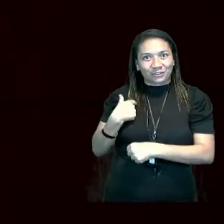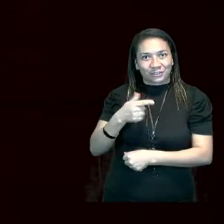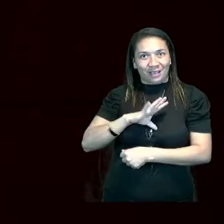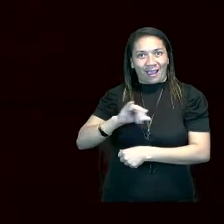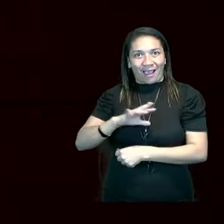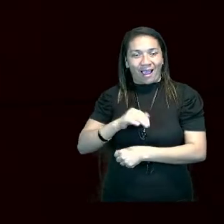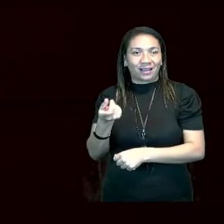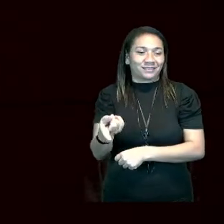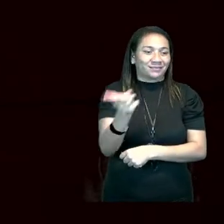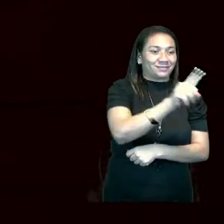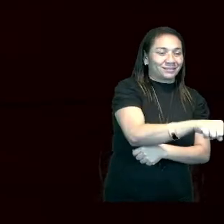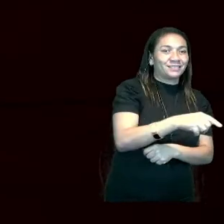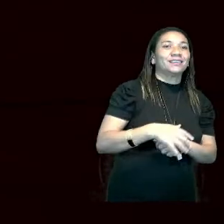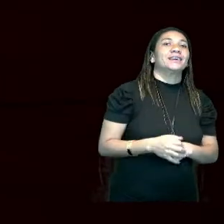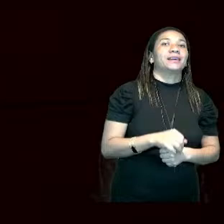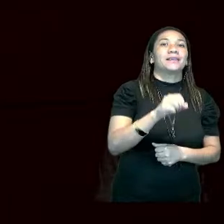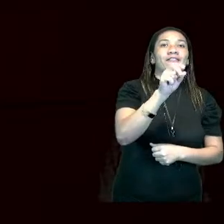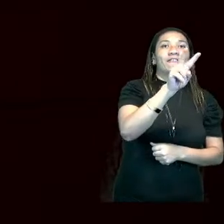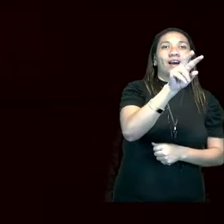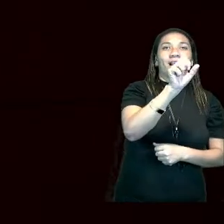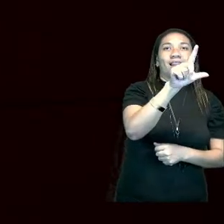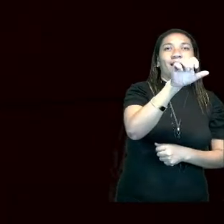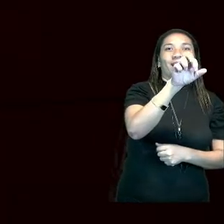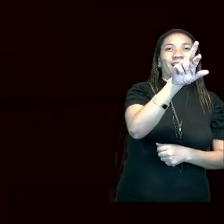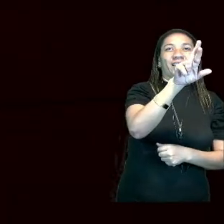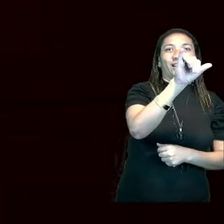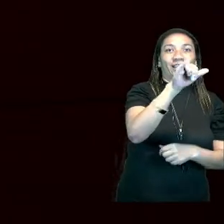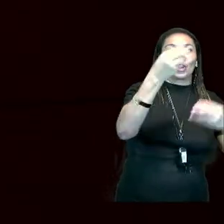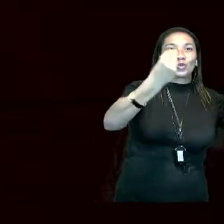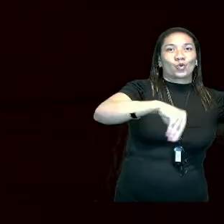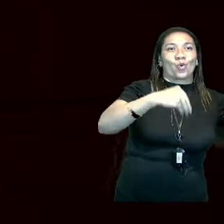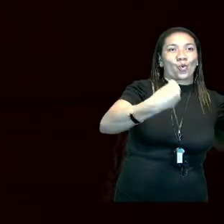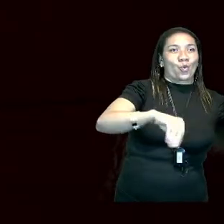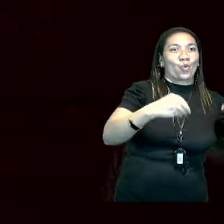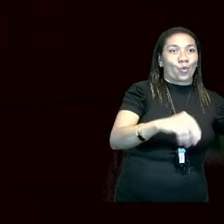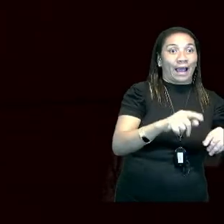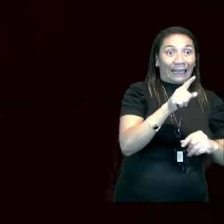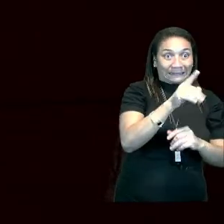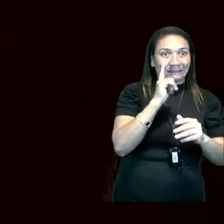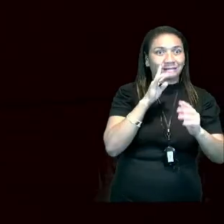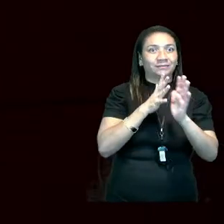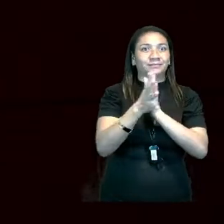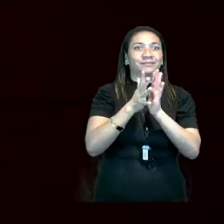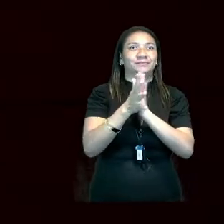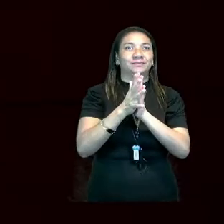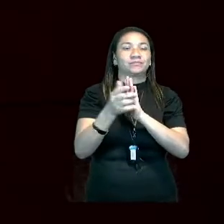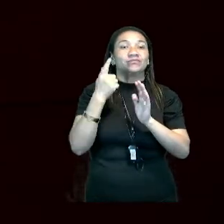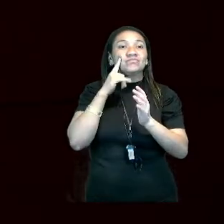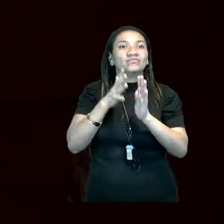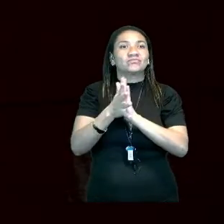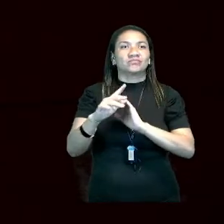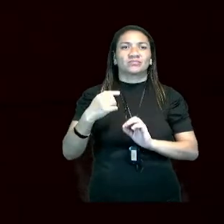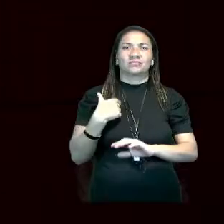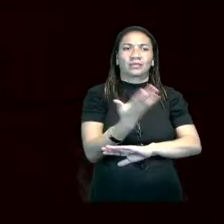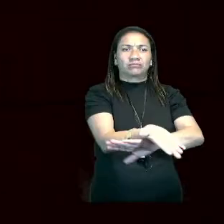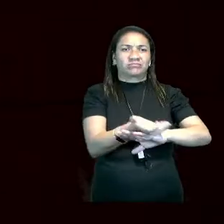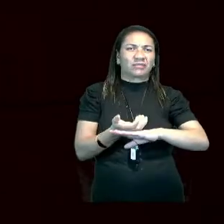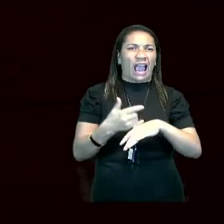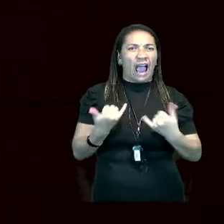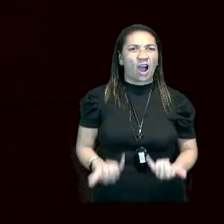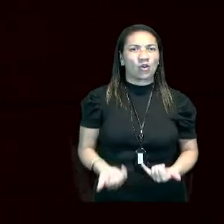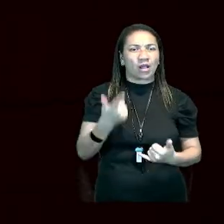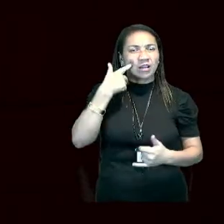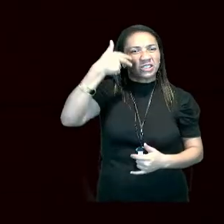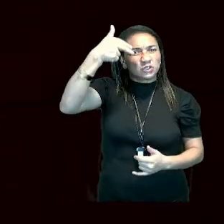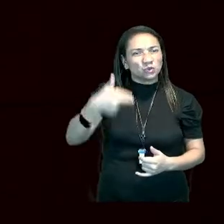the chance to recognize what our girls are thinking, and especially what they are requiring